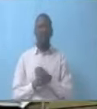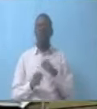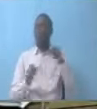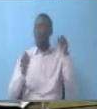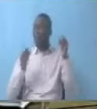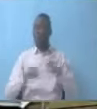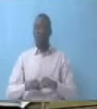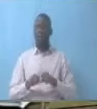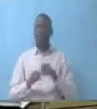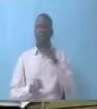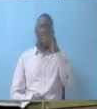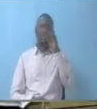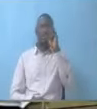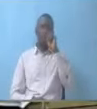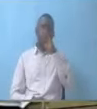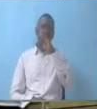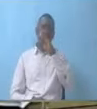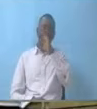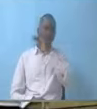Yes. I